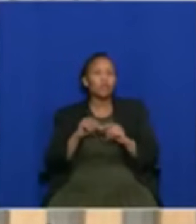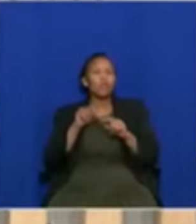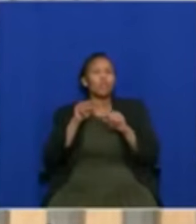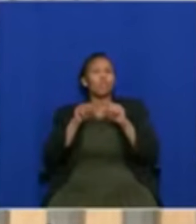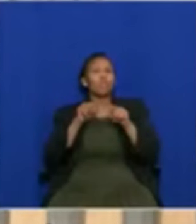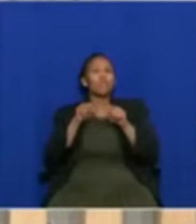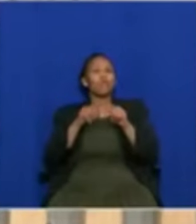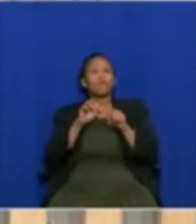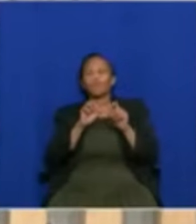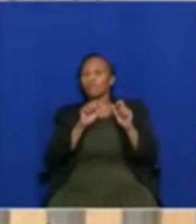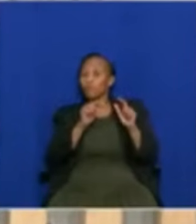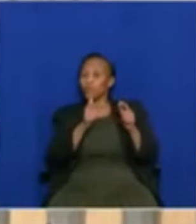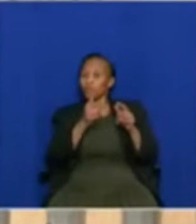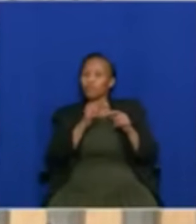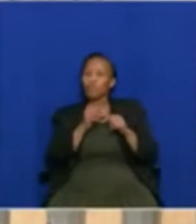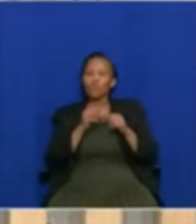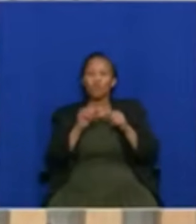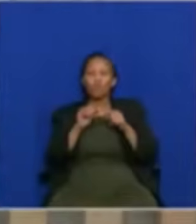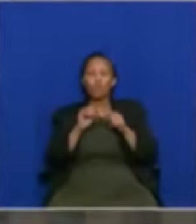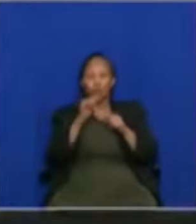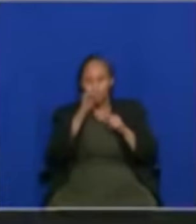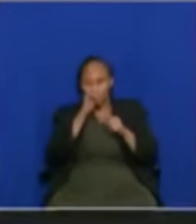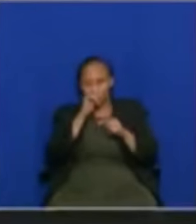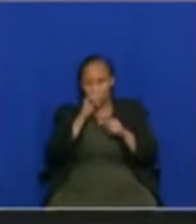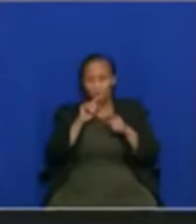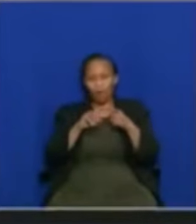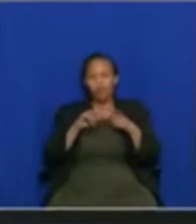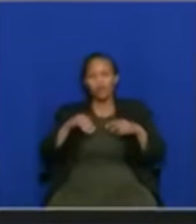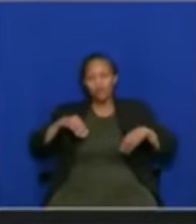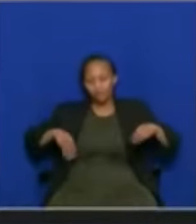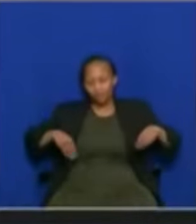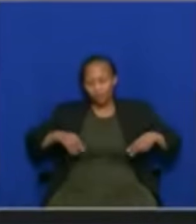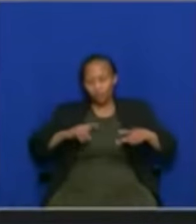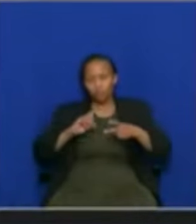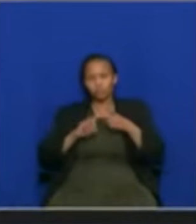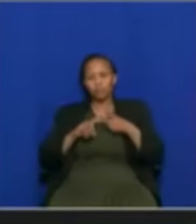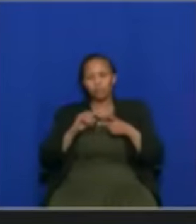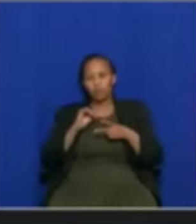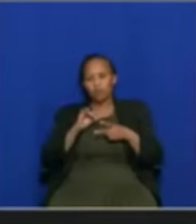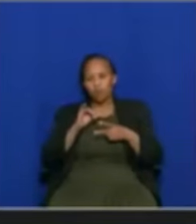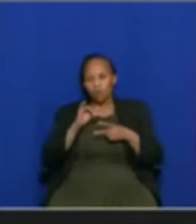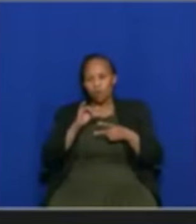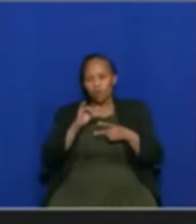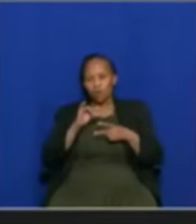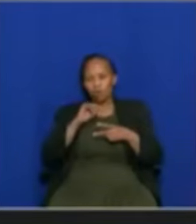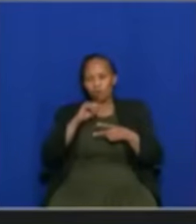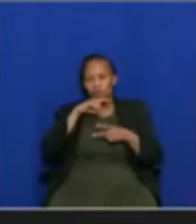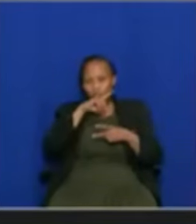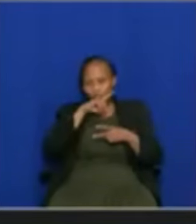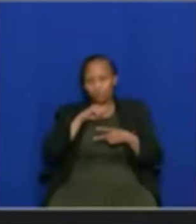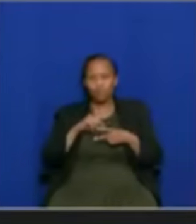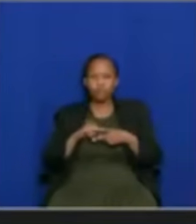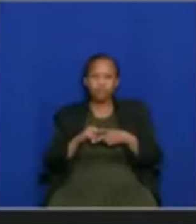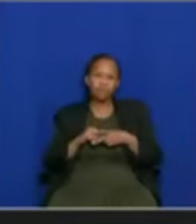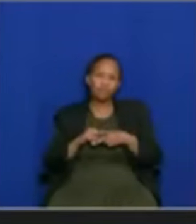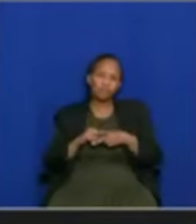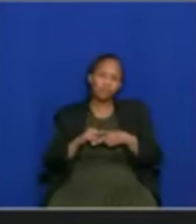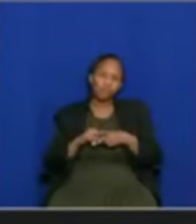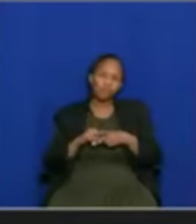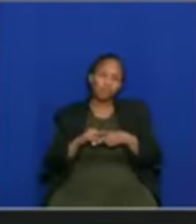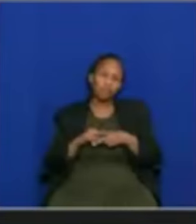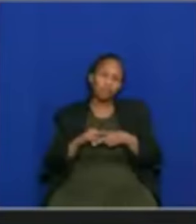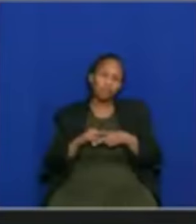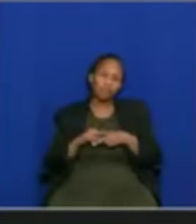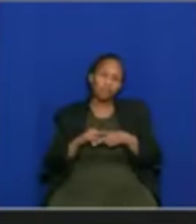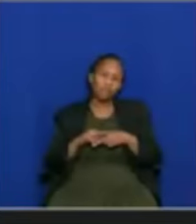1, fraud; 2, corruption. So that's what you're investigating here. Correct. Now, if we go back